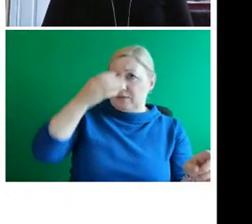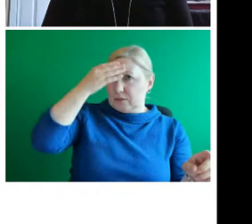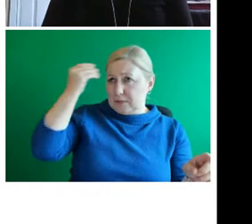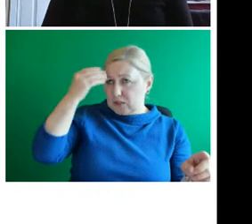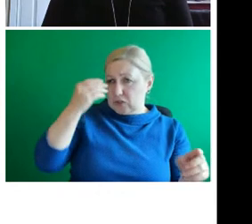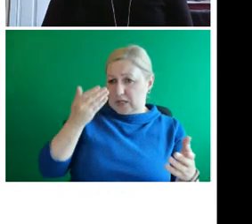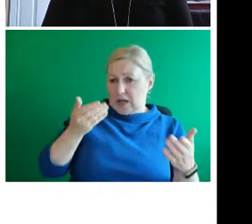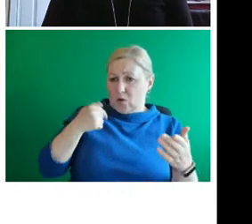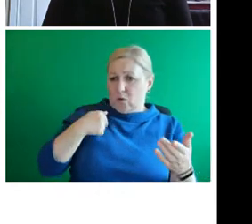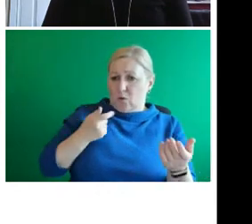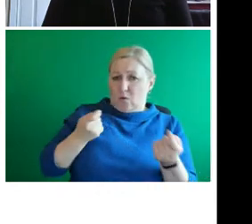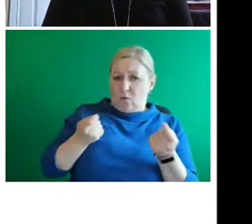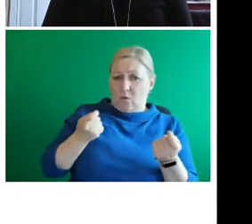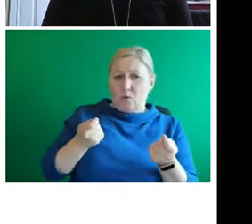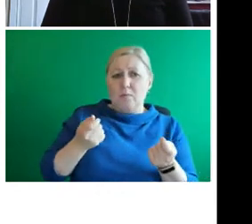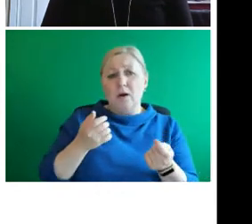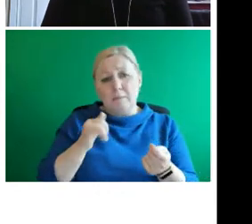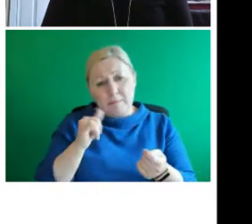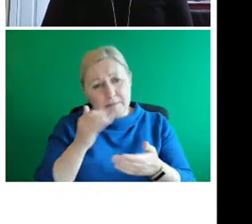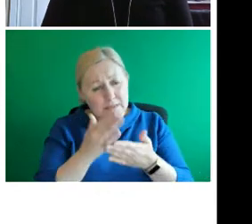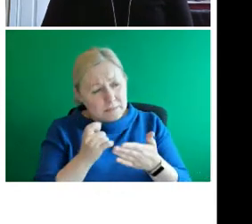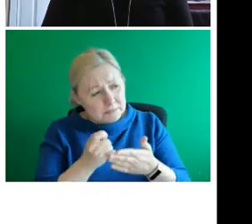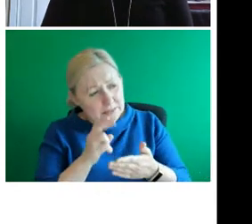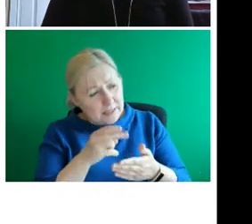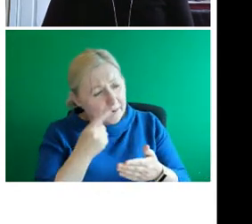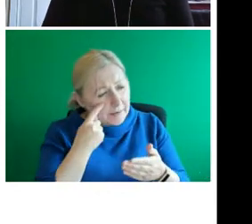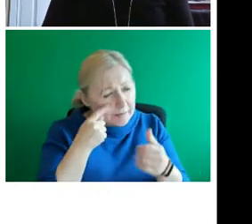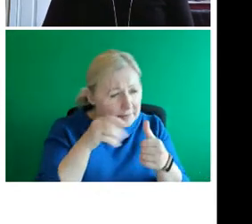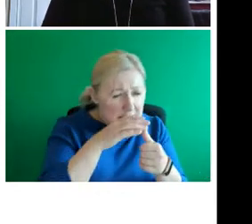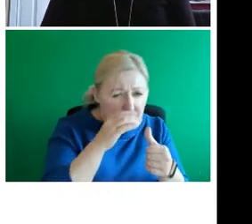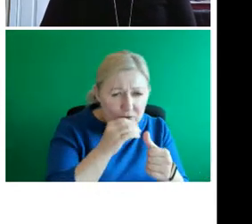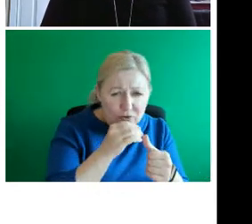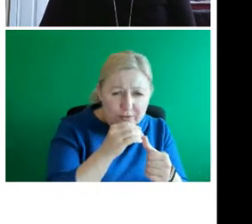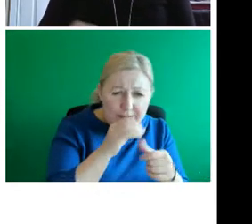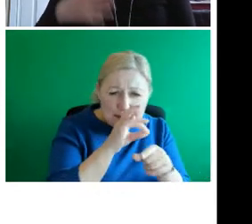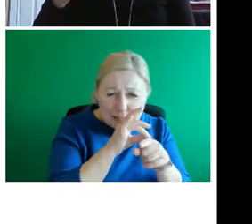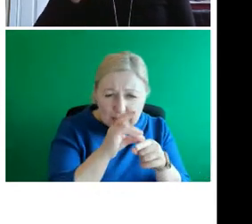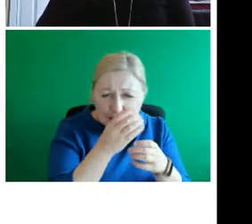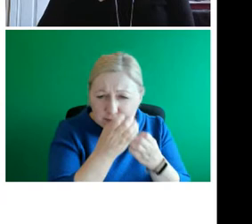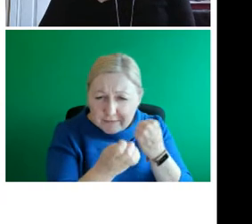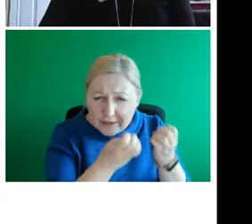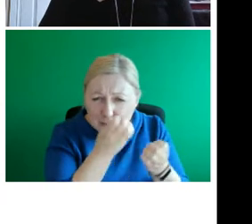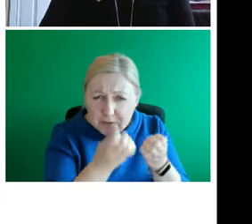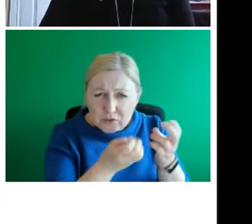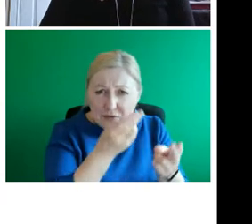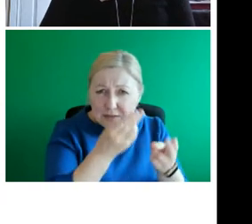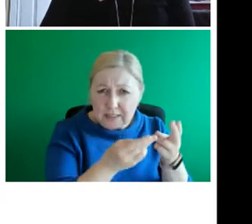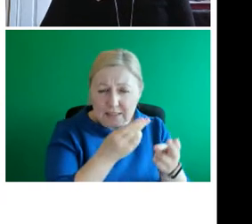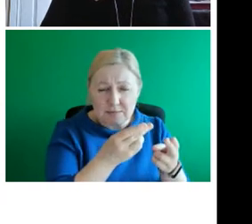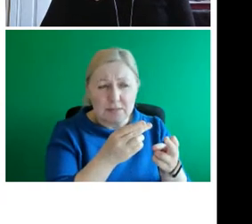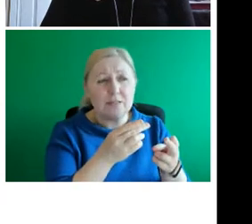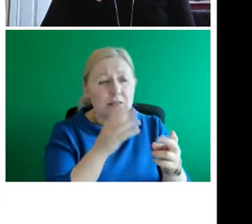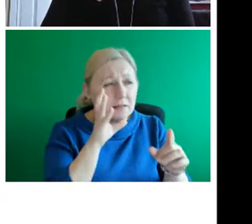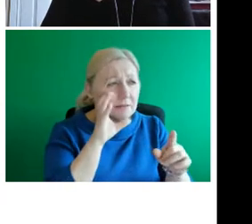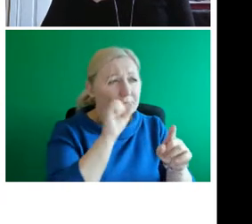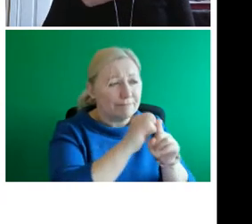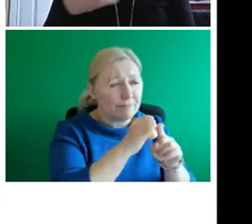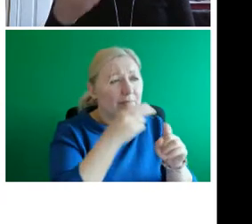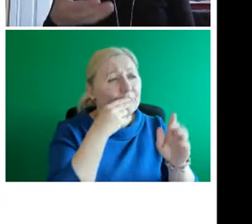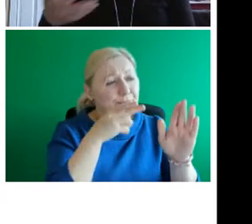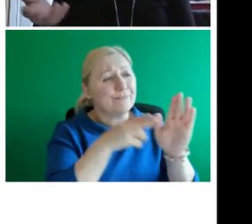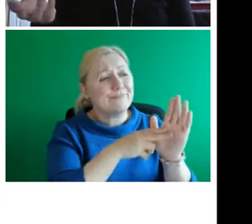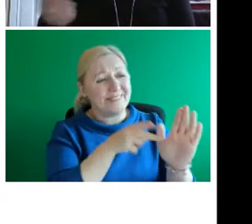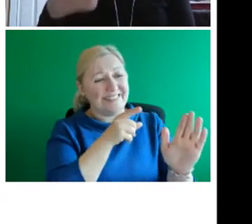specialised neuropsychiatric assessments to diagnose dementia. So I'm just going to run through two quick case studies just to